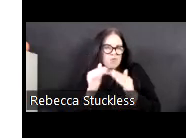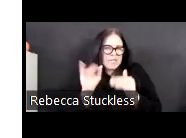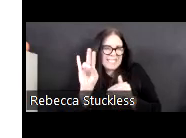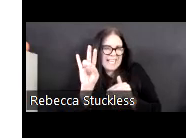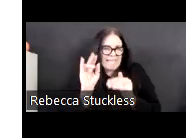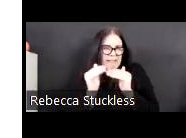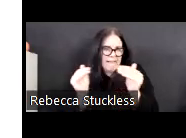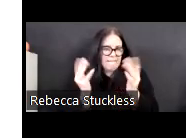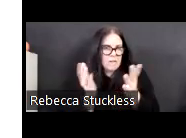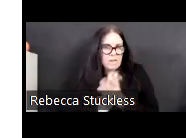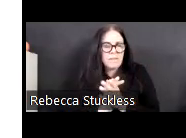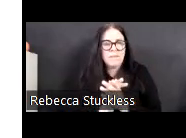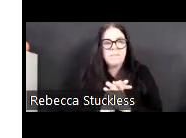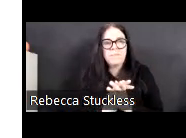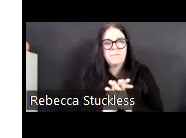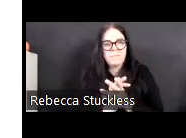slide.